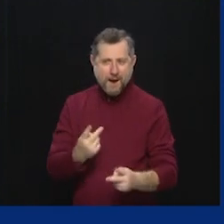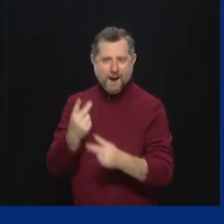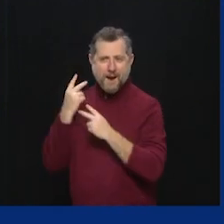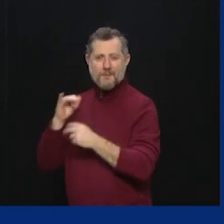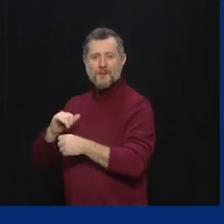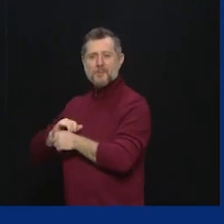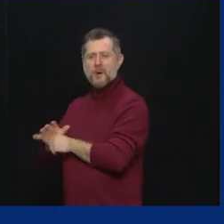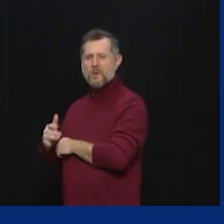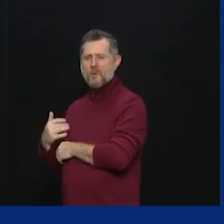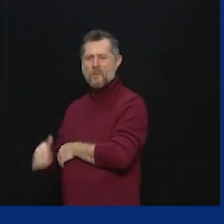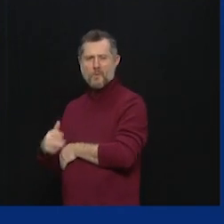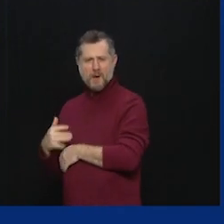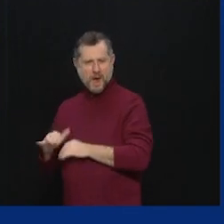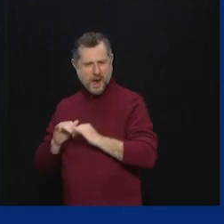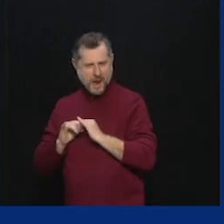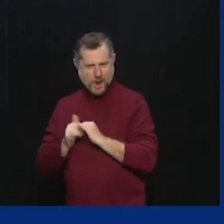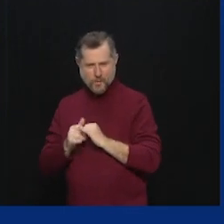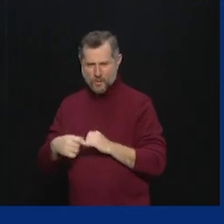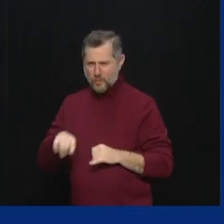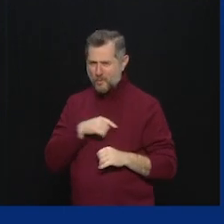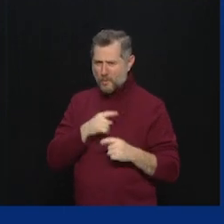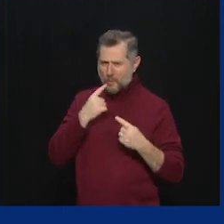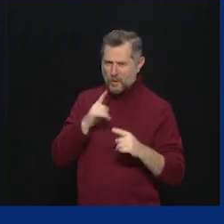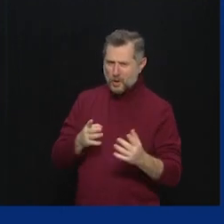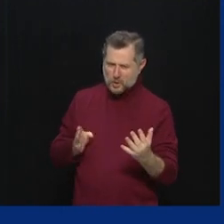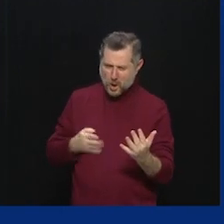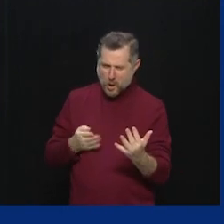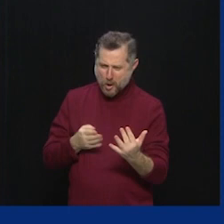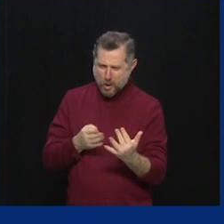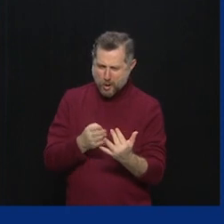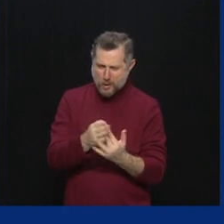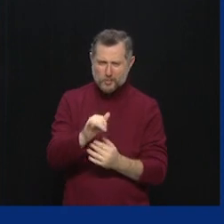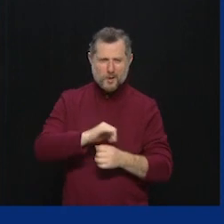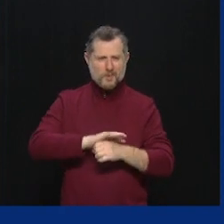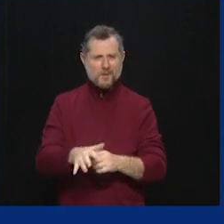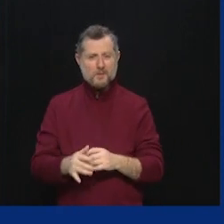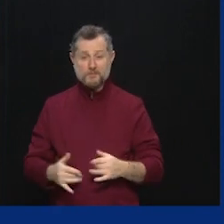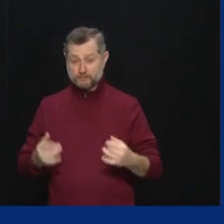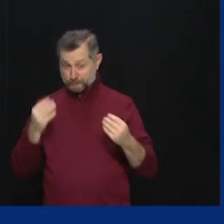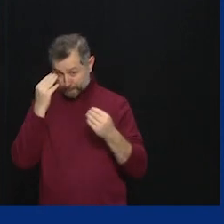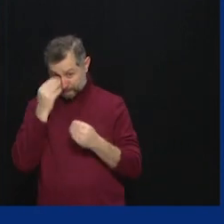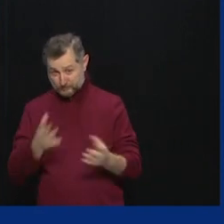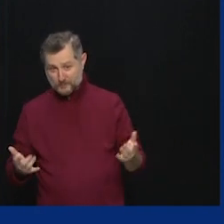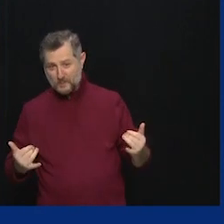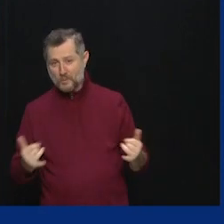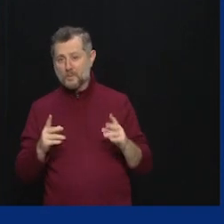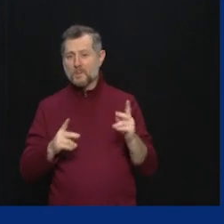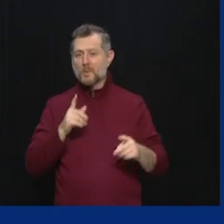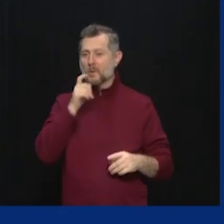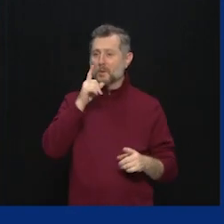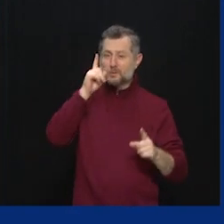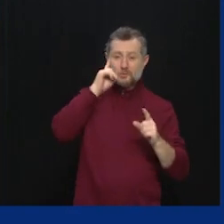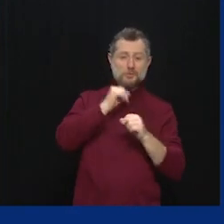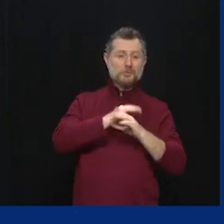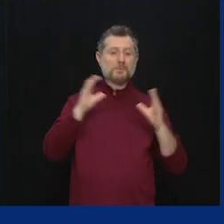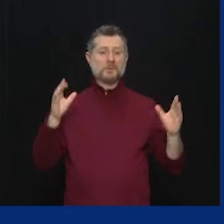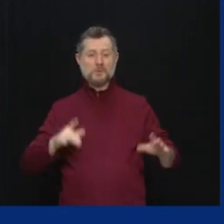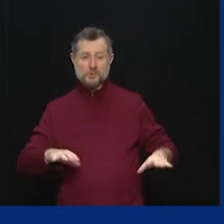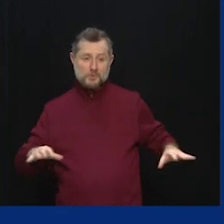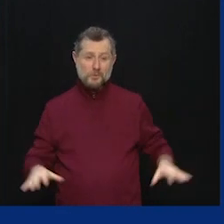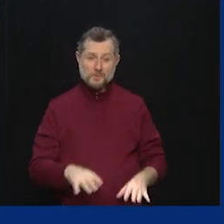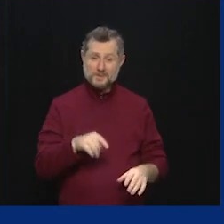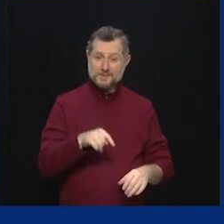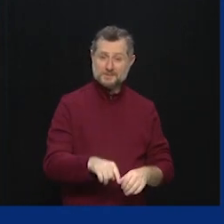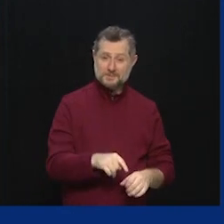get through it? I'm telling you, it was the dreamers and the doers, like the people on this stage and in this audience, who